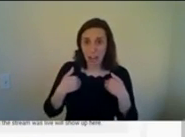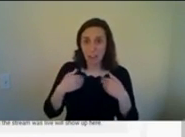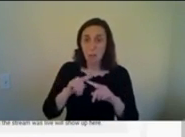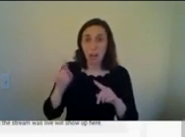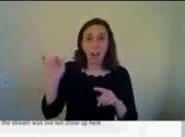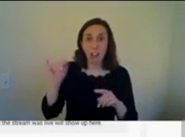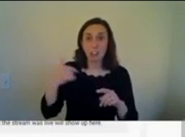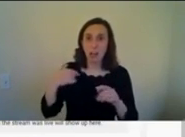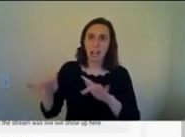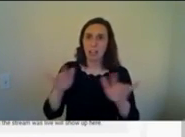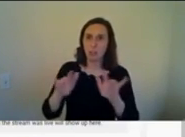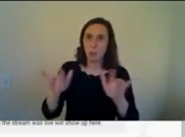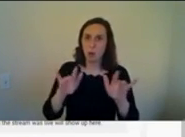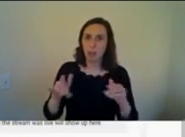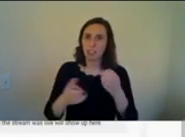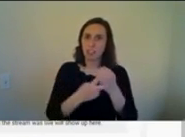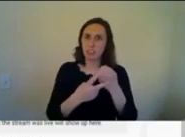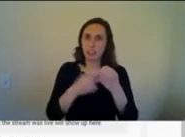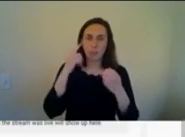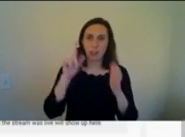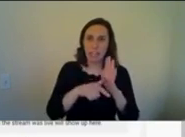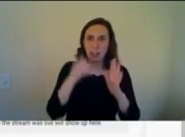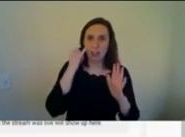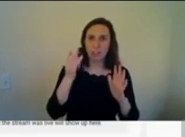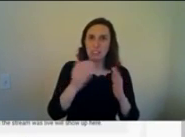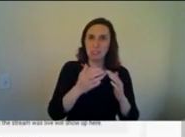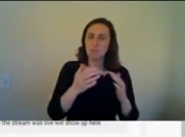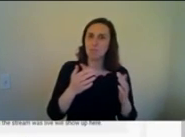but it can still be stored for people that can't make normal times.